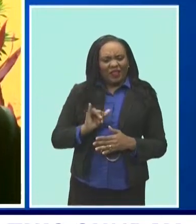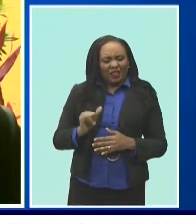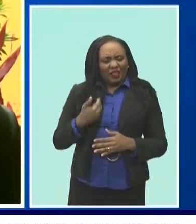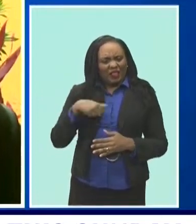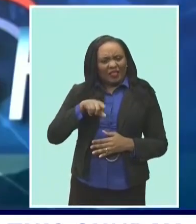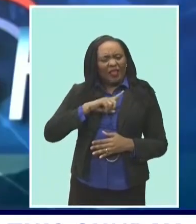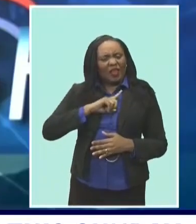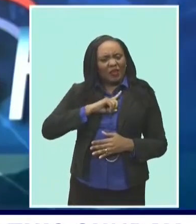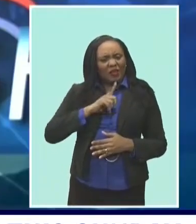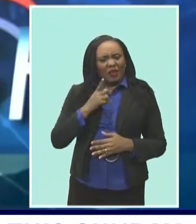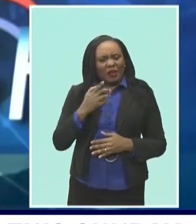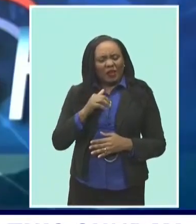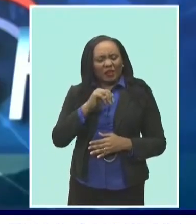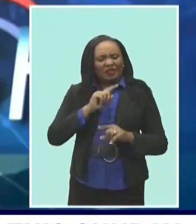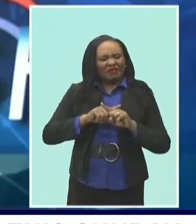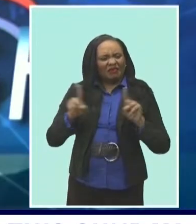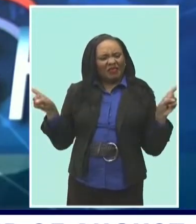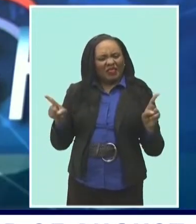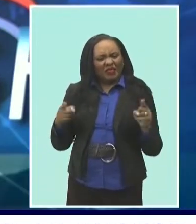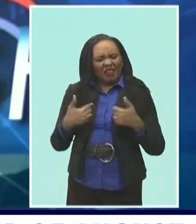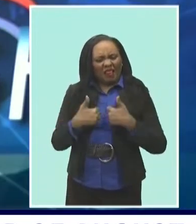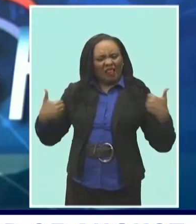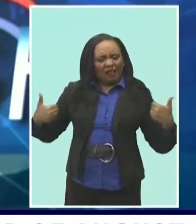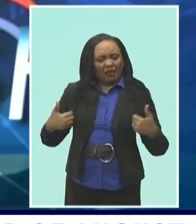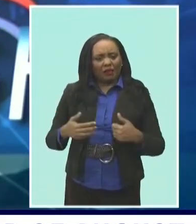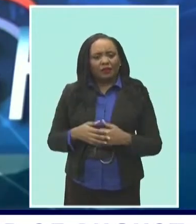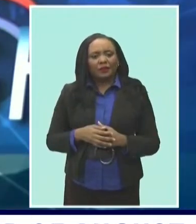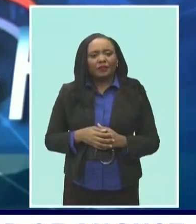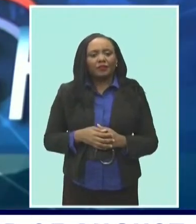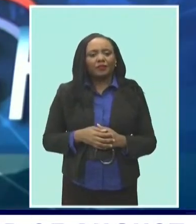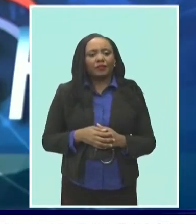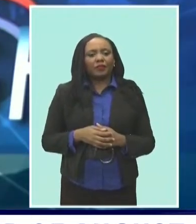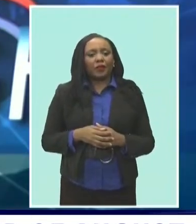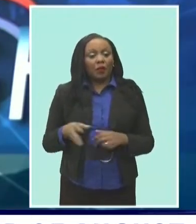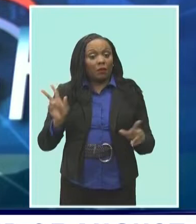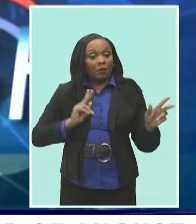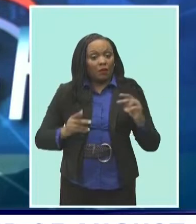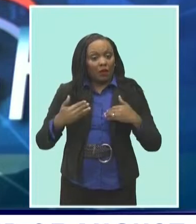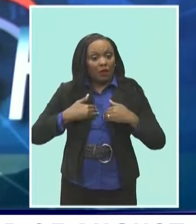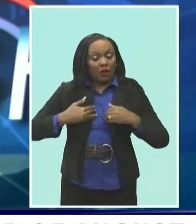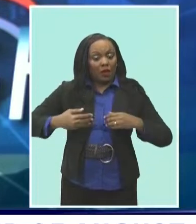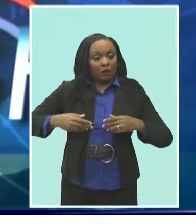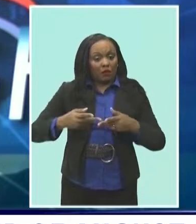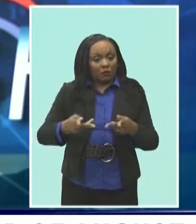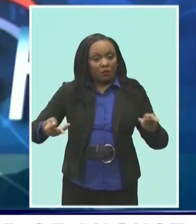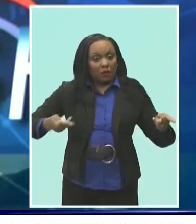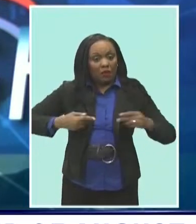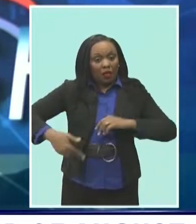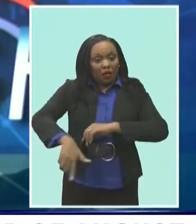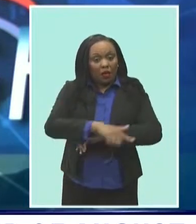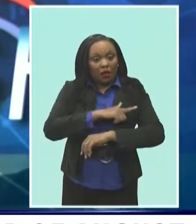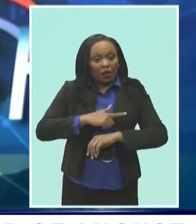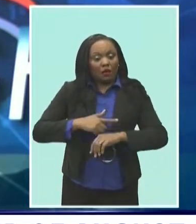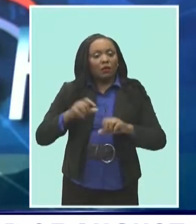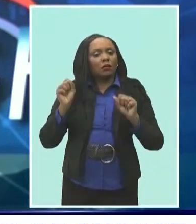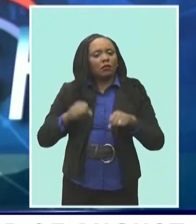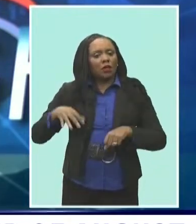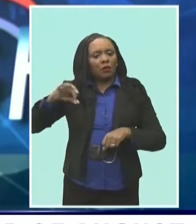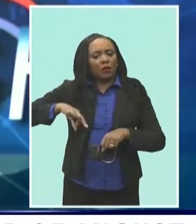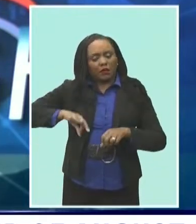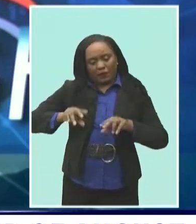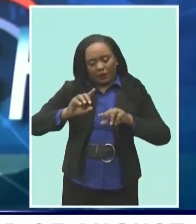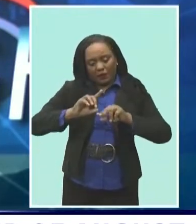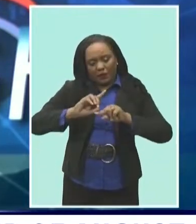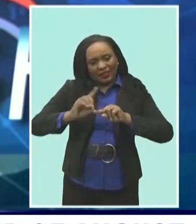averse. Local property owners have until the end of August this year to benefit from a discount on their land tax bills